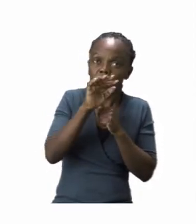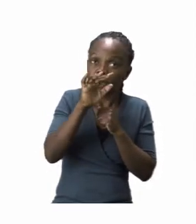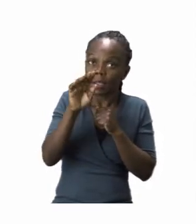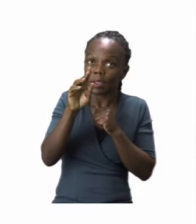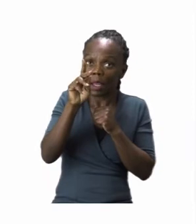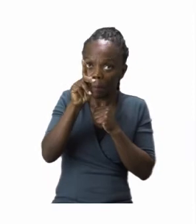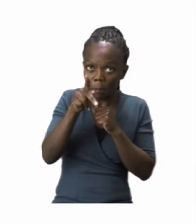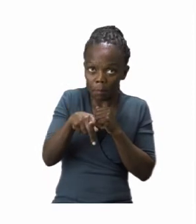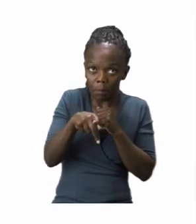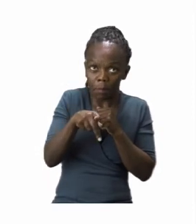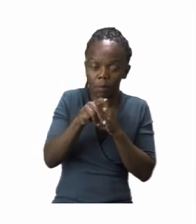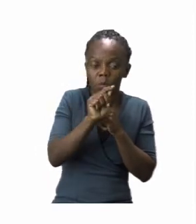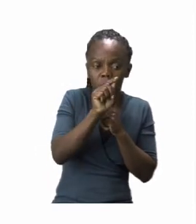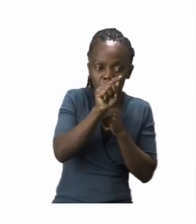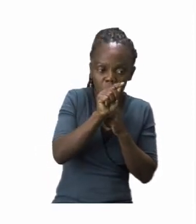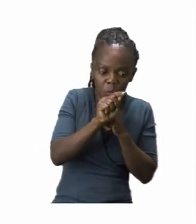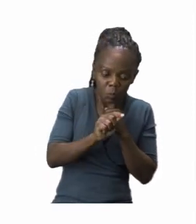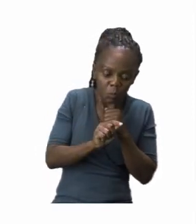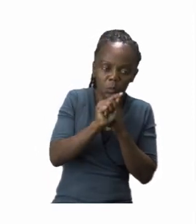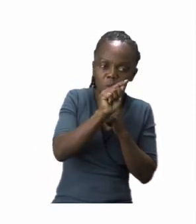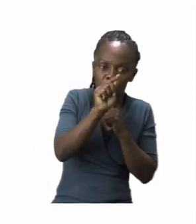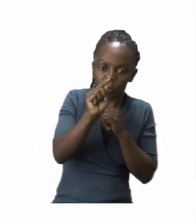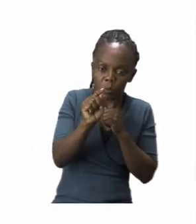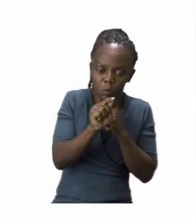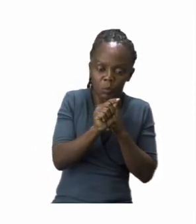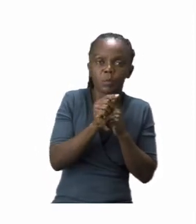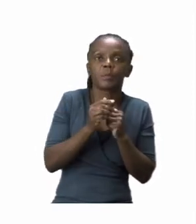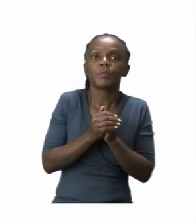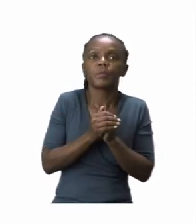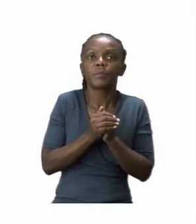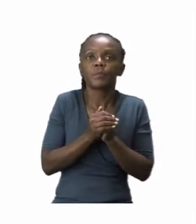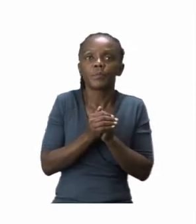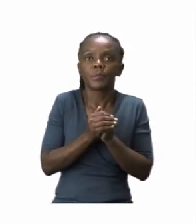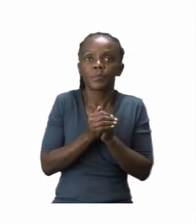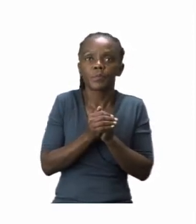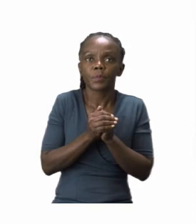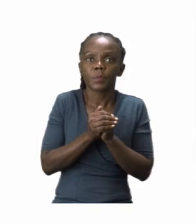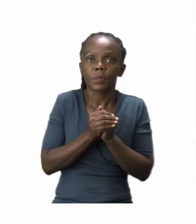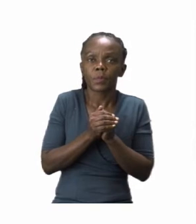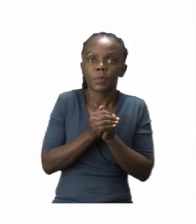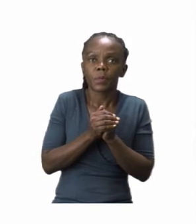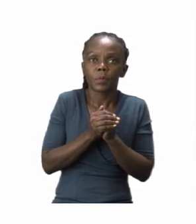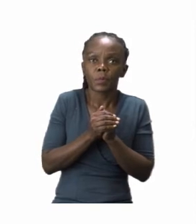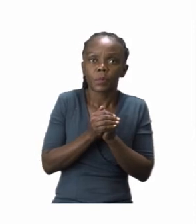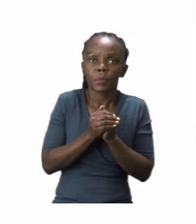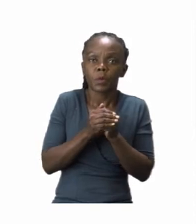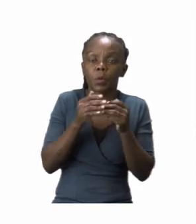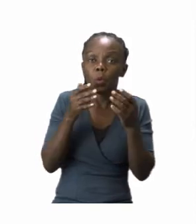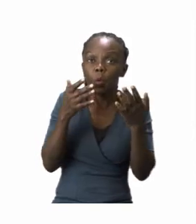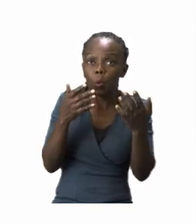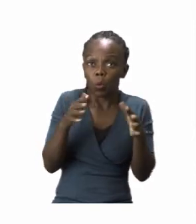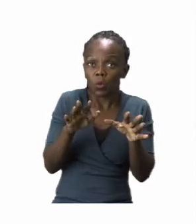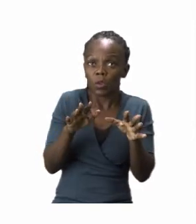the arrows. And then after that, you're going to make a beautiful pattern from one P to